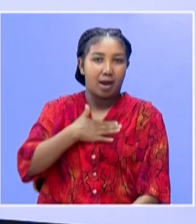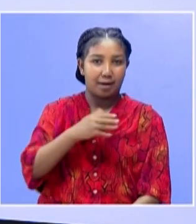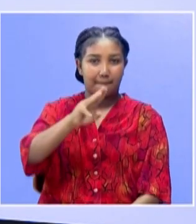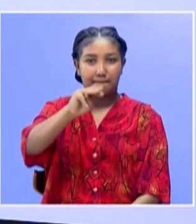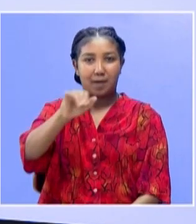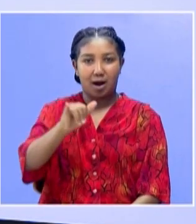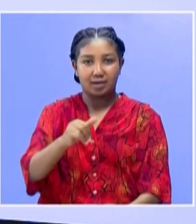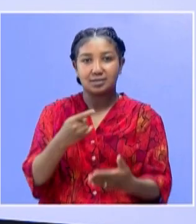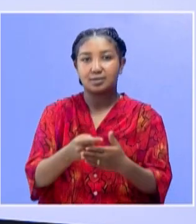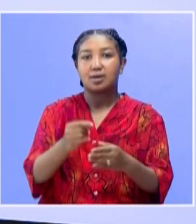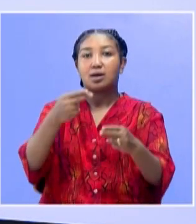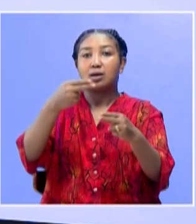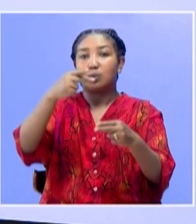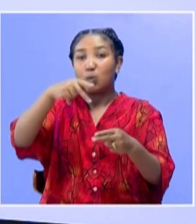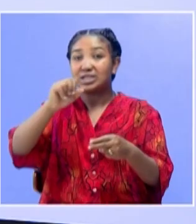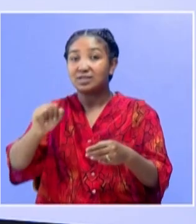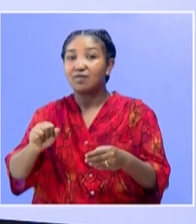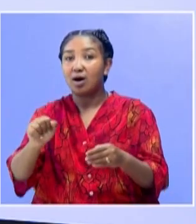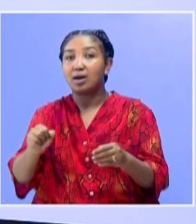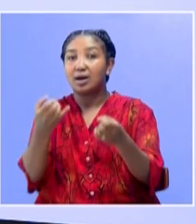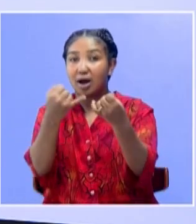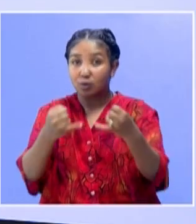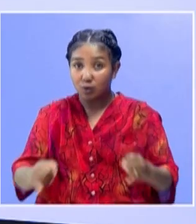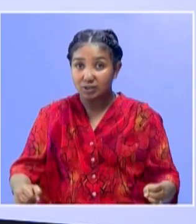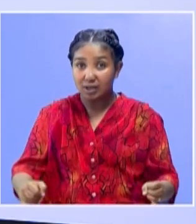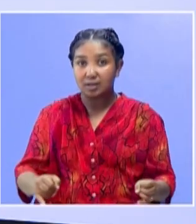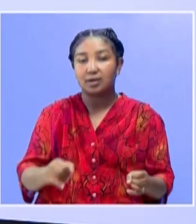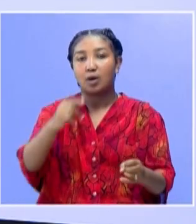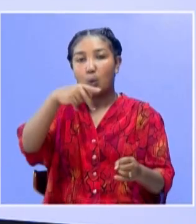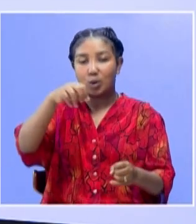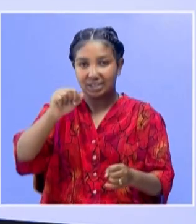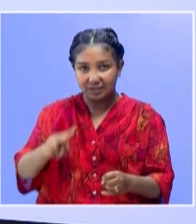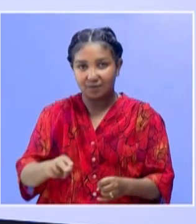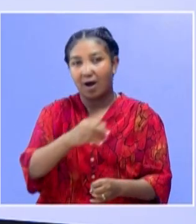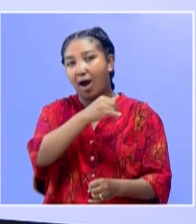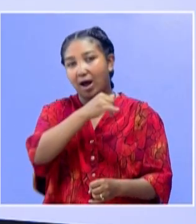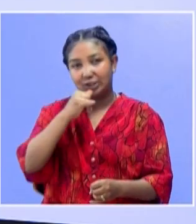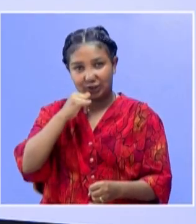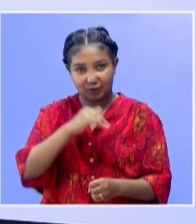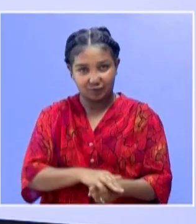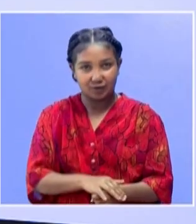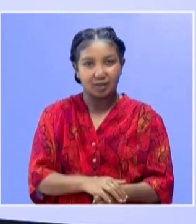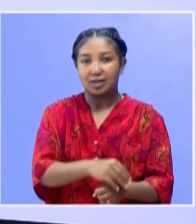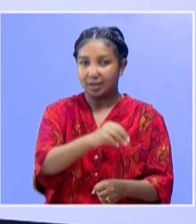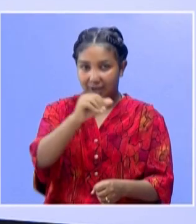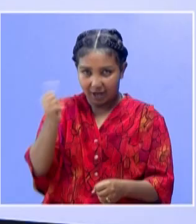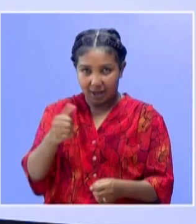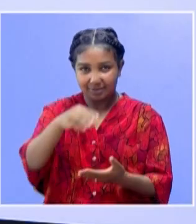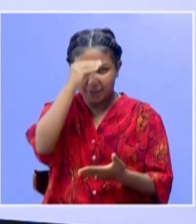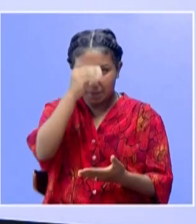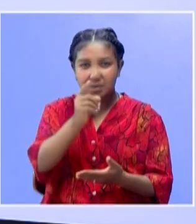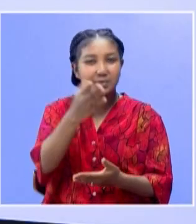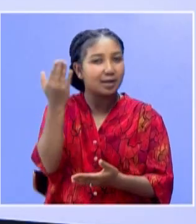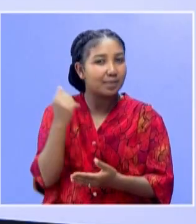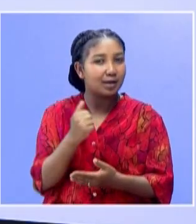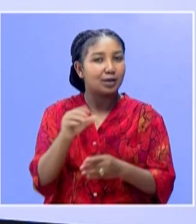the possessive pronouns are also categorized under the possessive adjectives. What else?